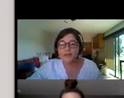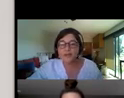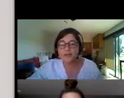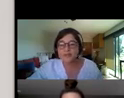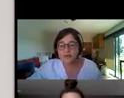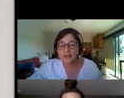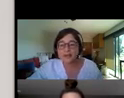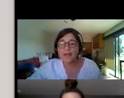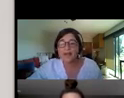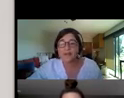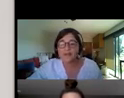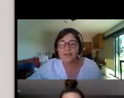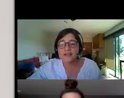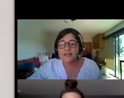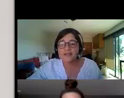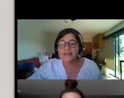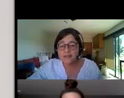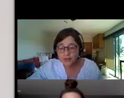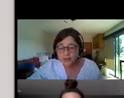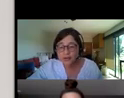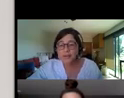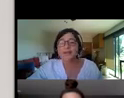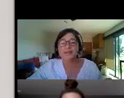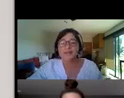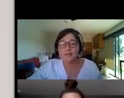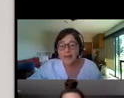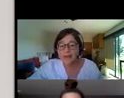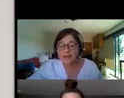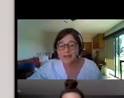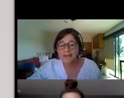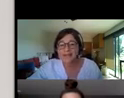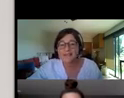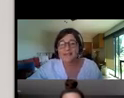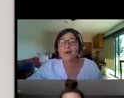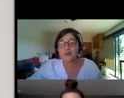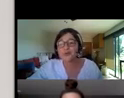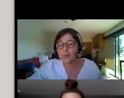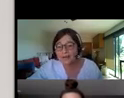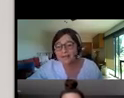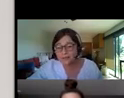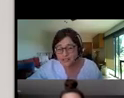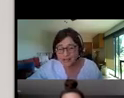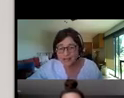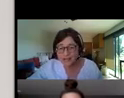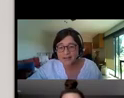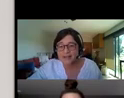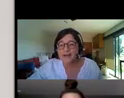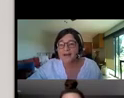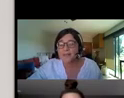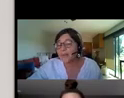own student survey, you'll see that this term, Hispanic, is the most widely